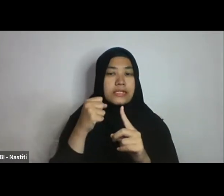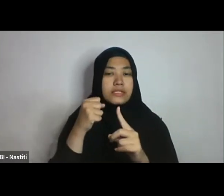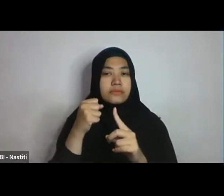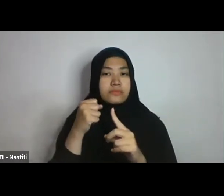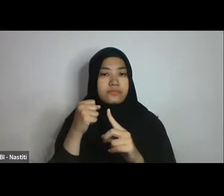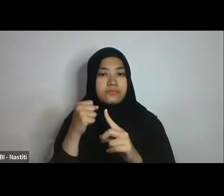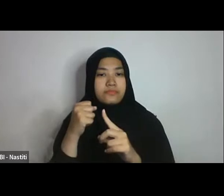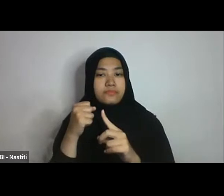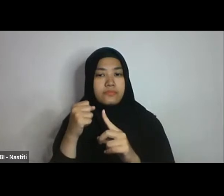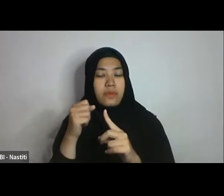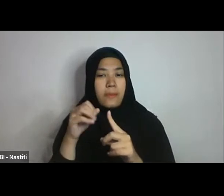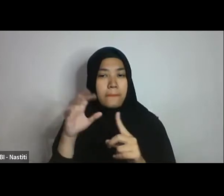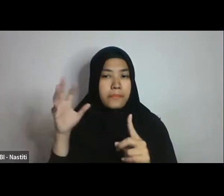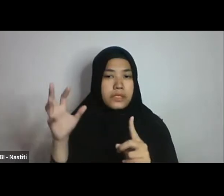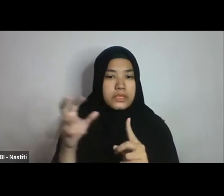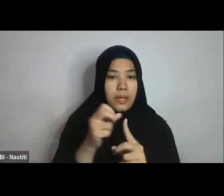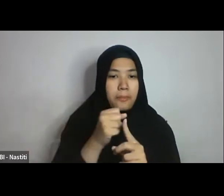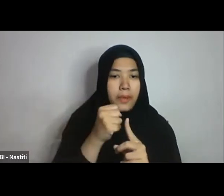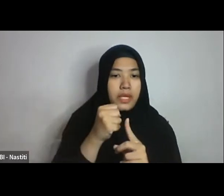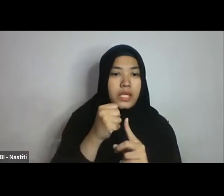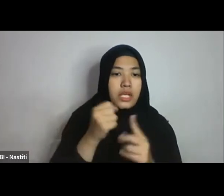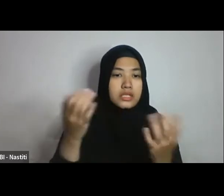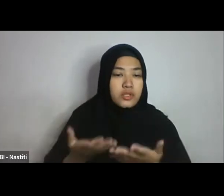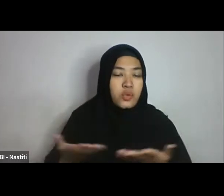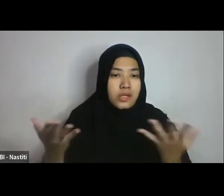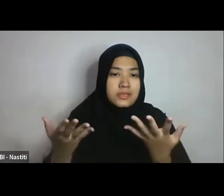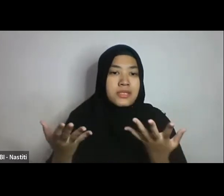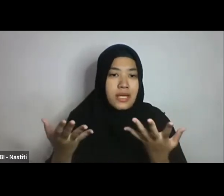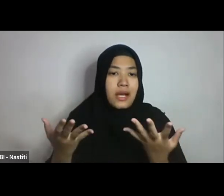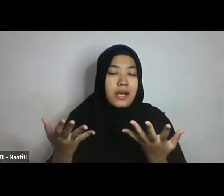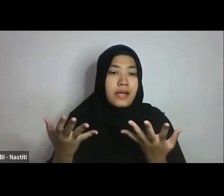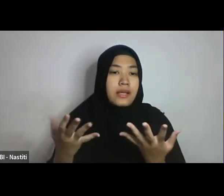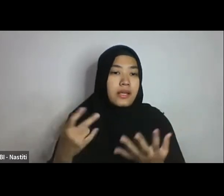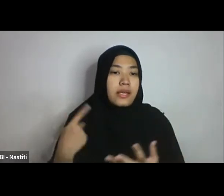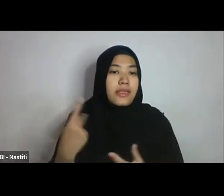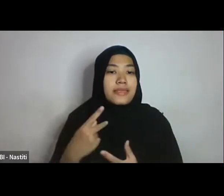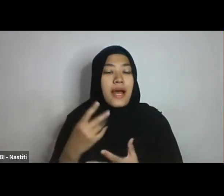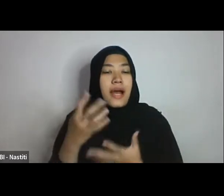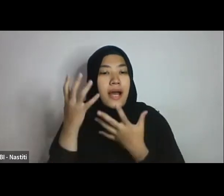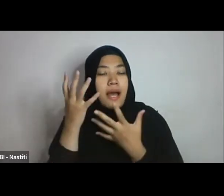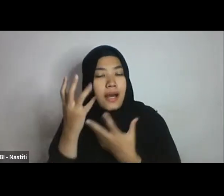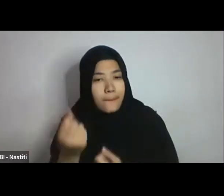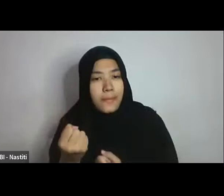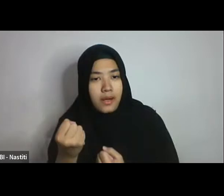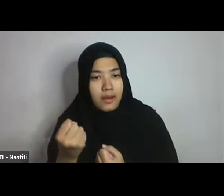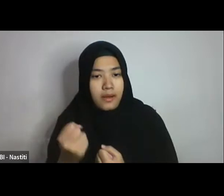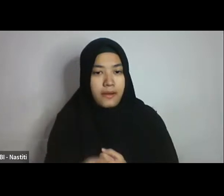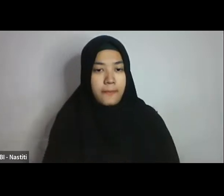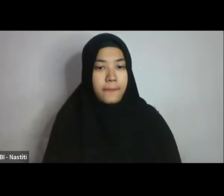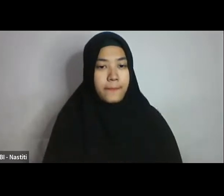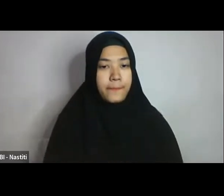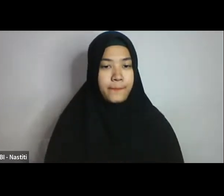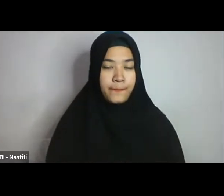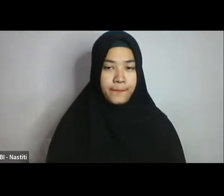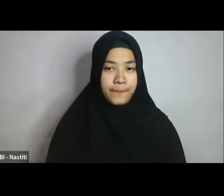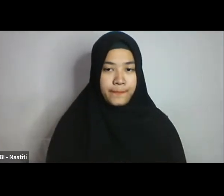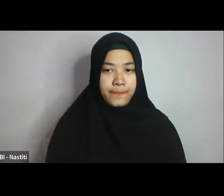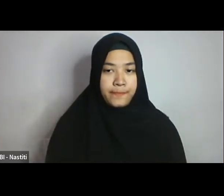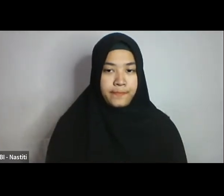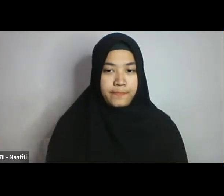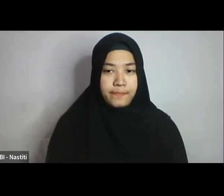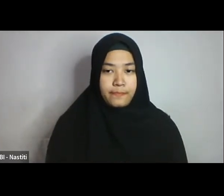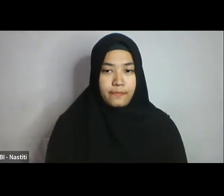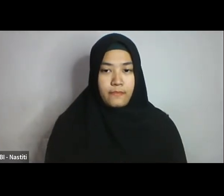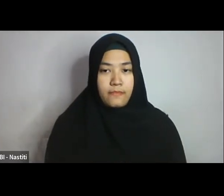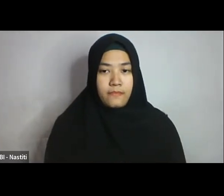programs underway on the local level to make sure that they get their identity papers and then can enroll in BPJS. So